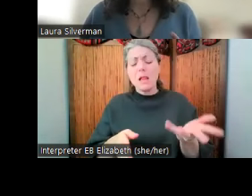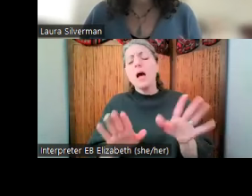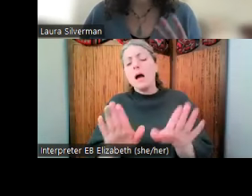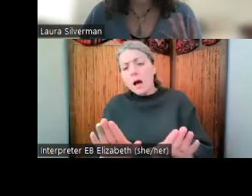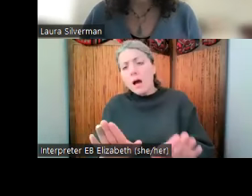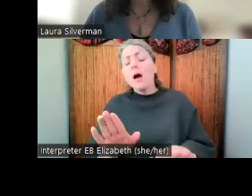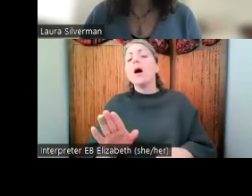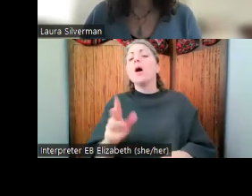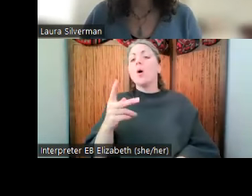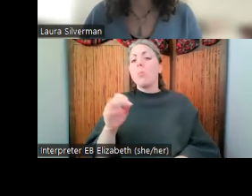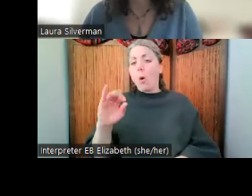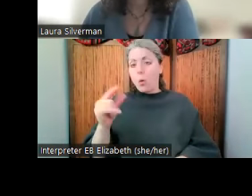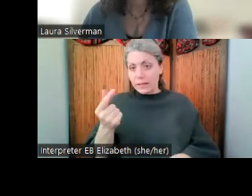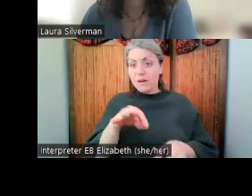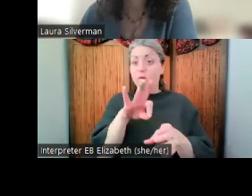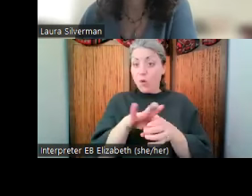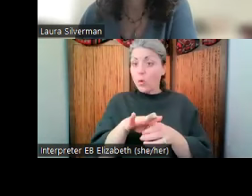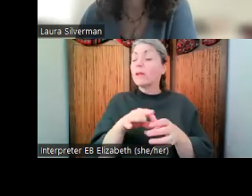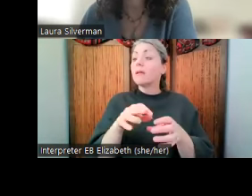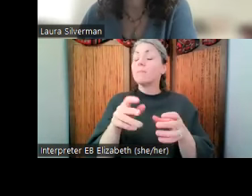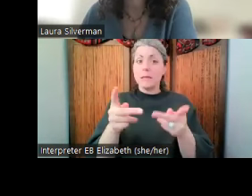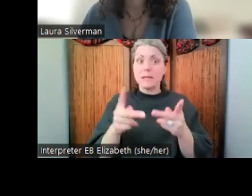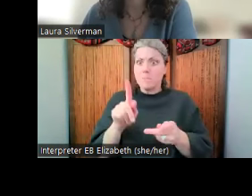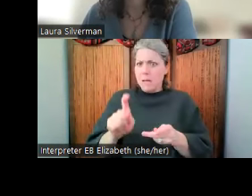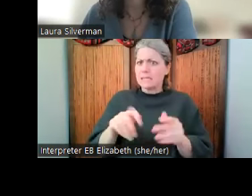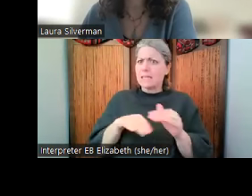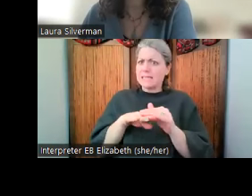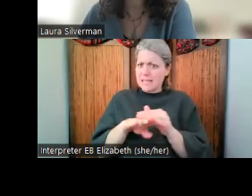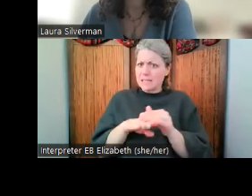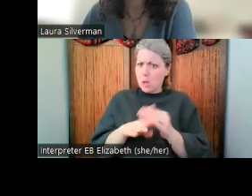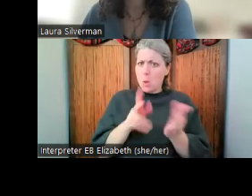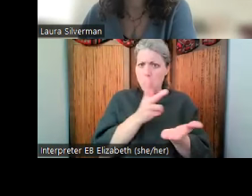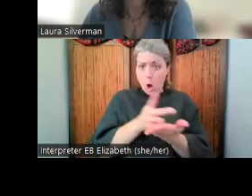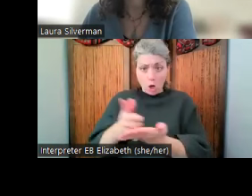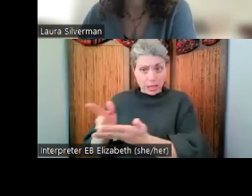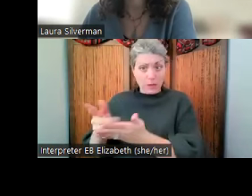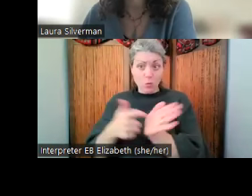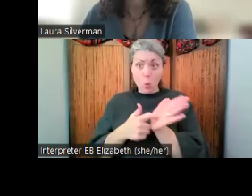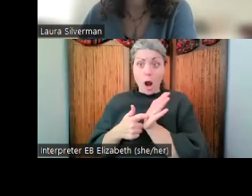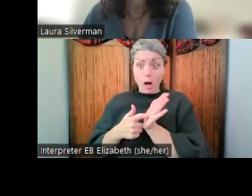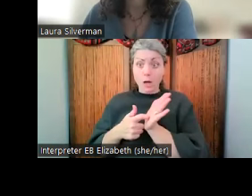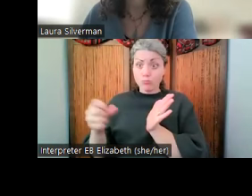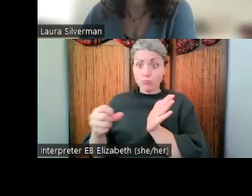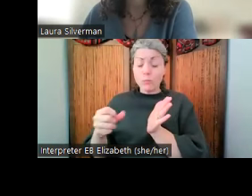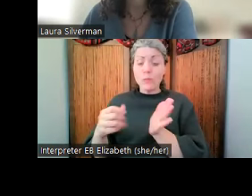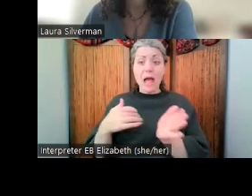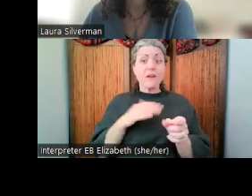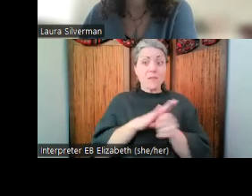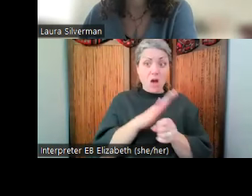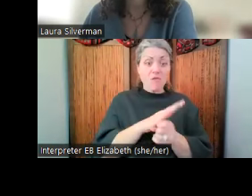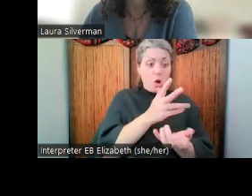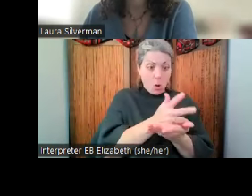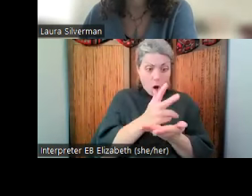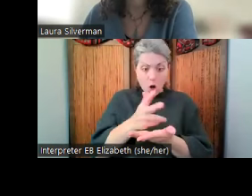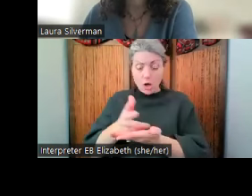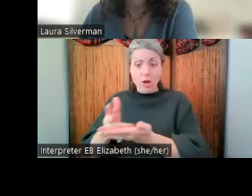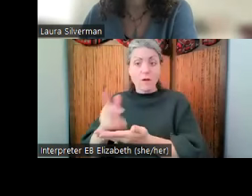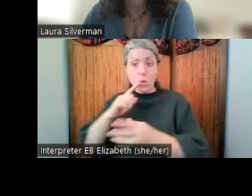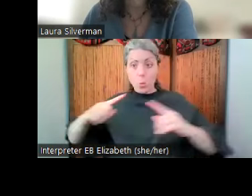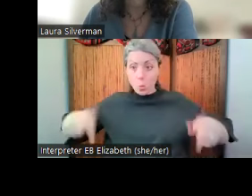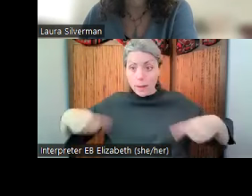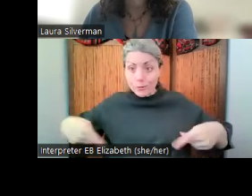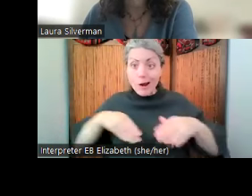polling places must have accessible parking spots, and there has to be ample space for people with wheelchairs